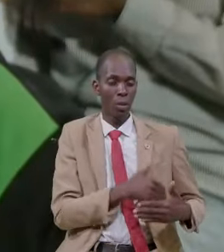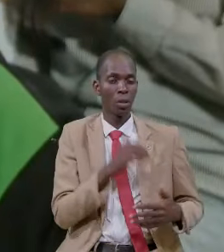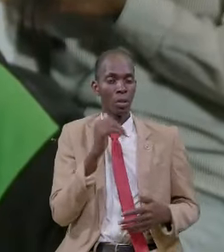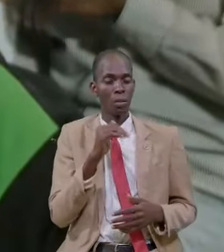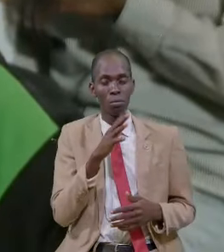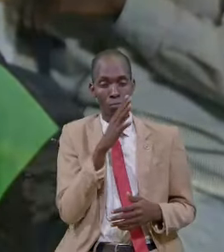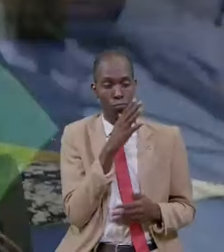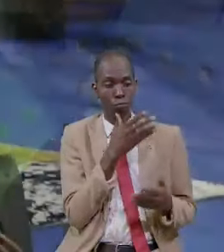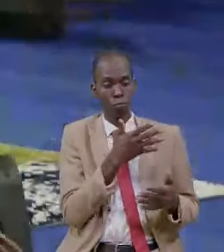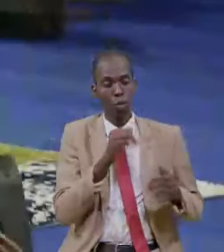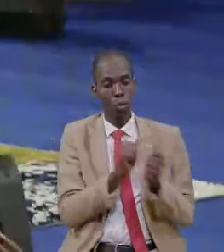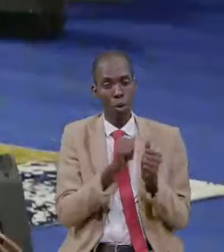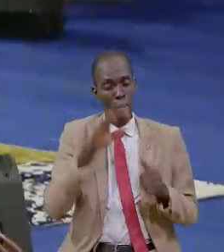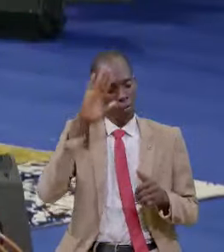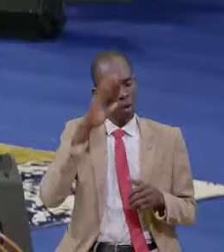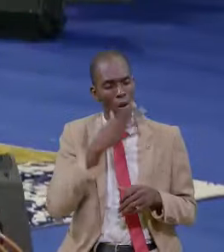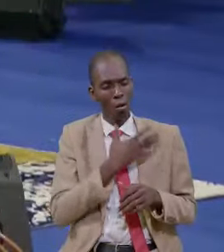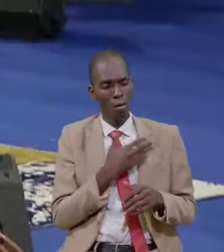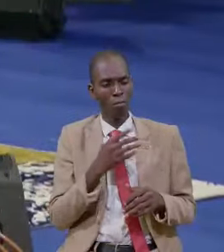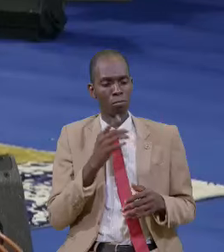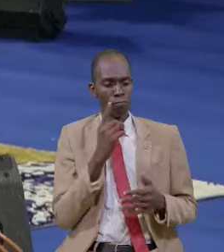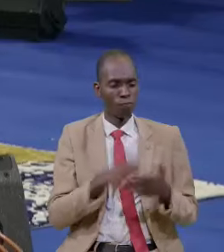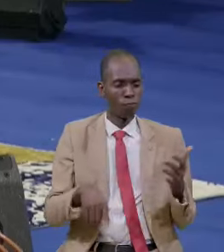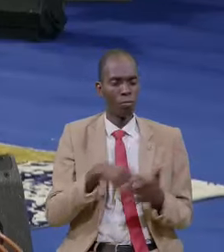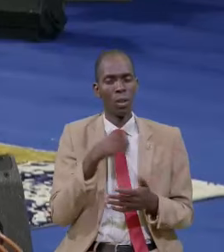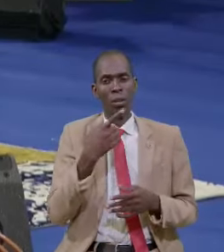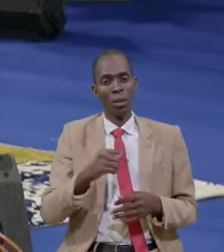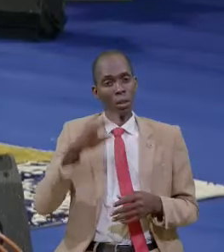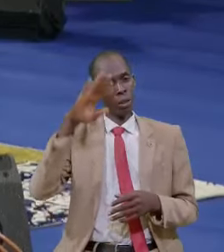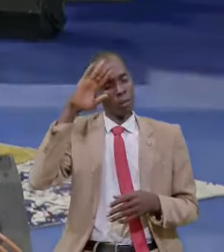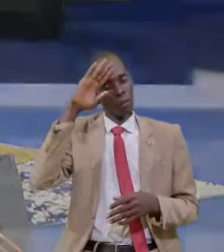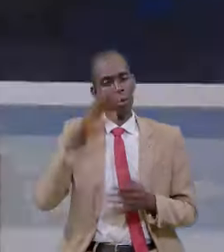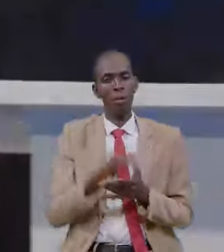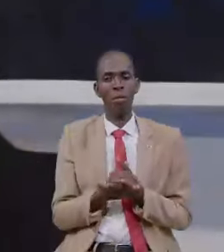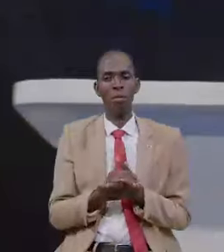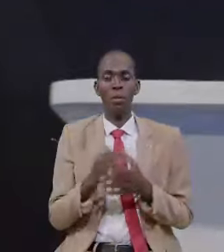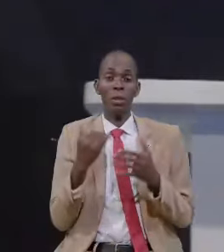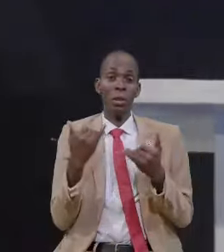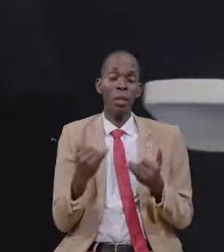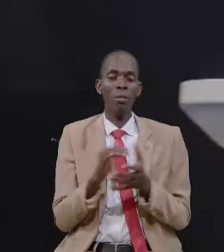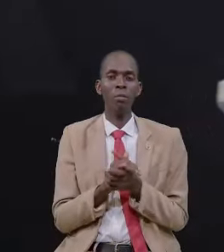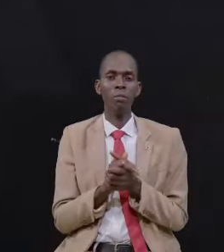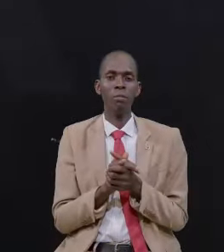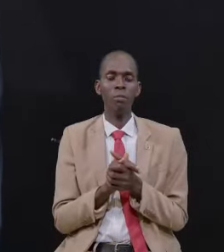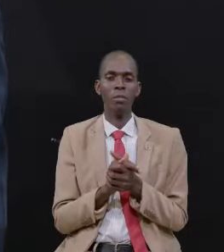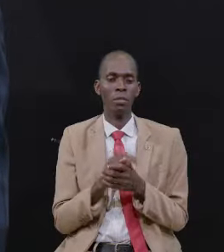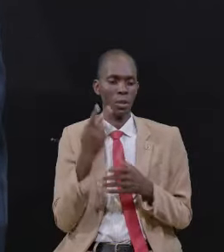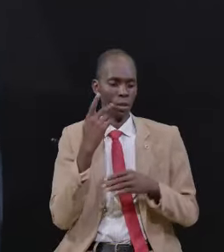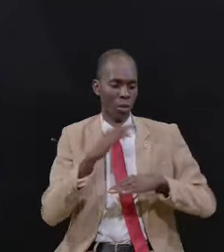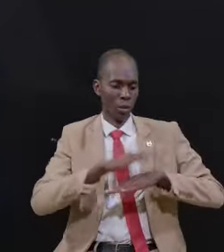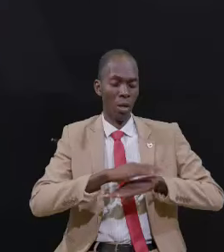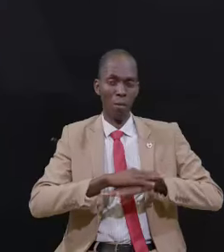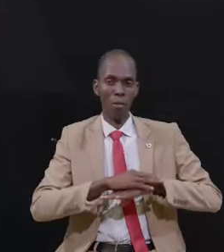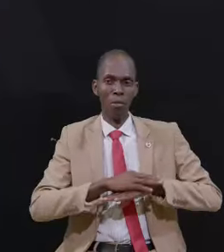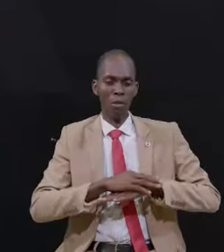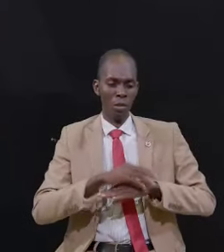rebuked the fever. Hold on. Rebuked the fever. Now, look at a table. If you